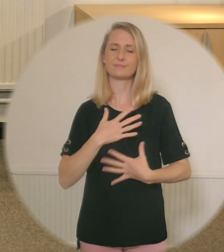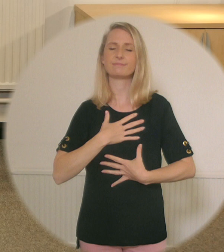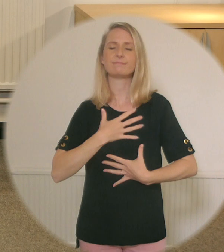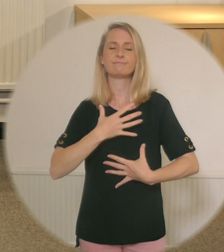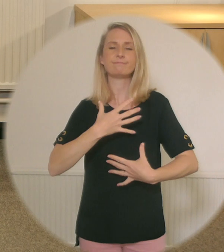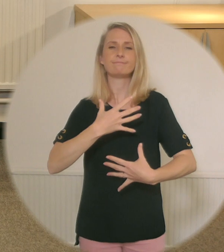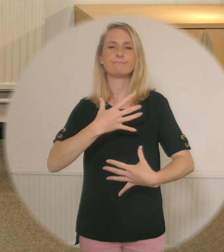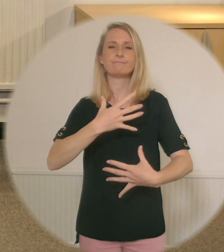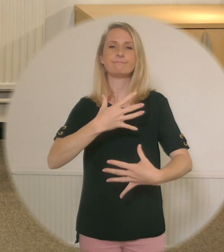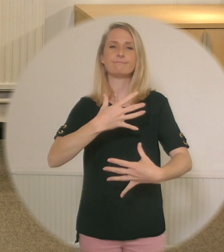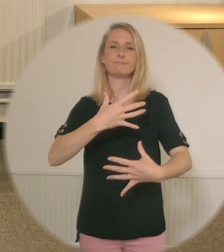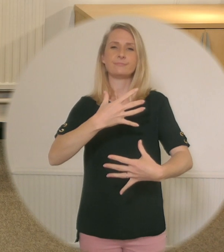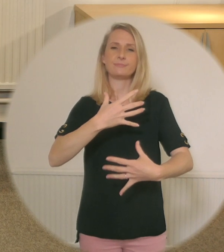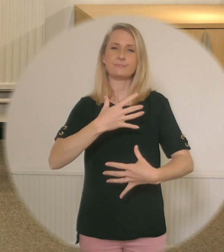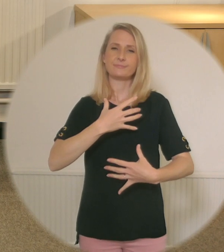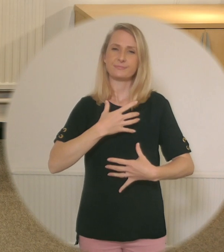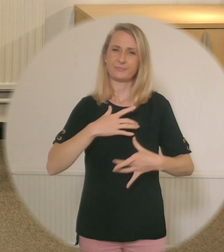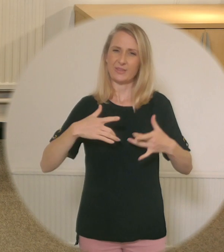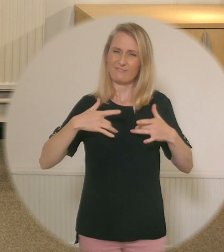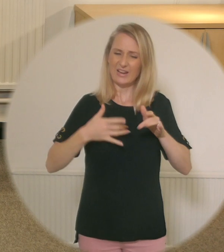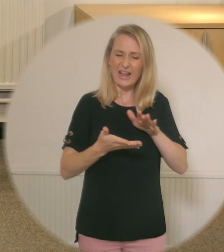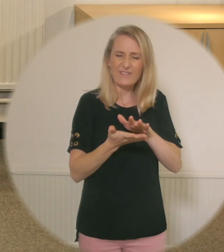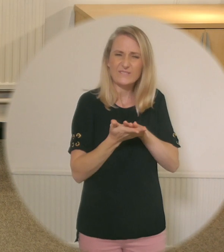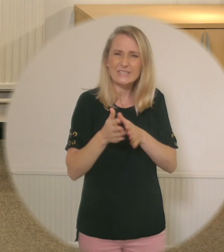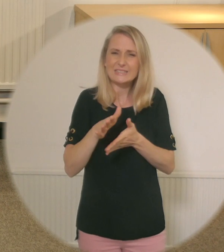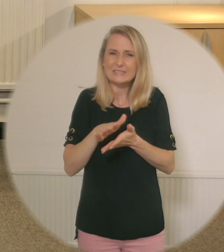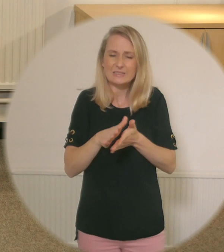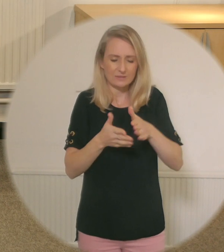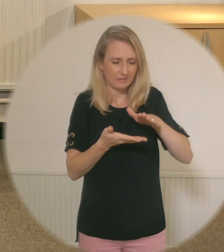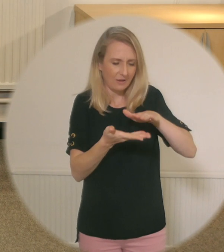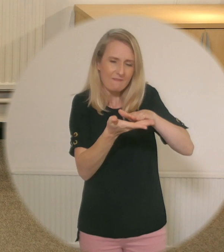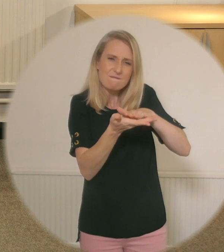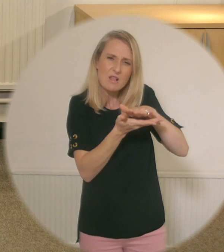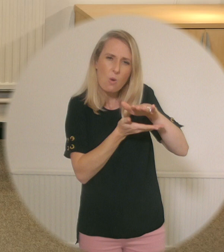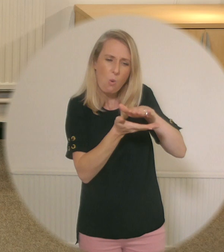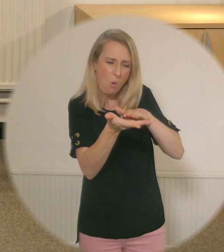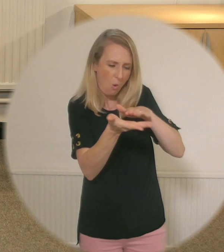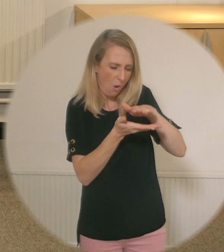here. Feel the soles of your feet in contact with the floor.